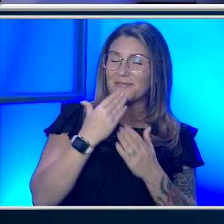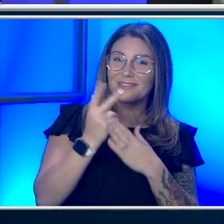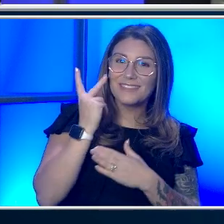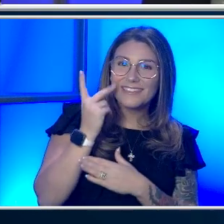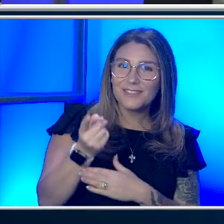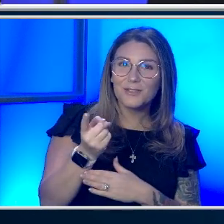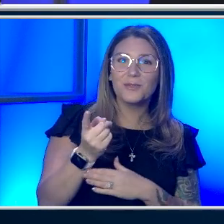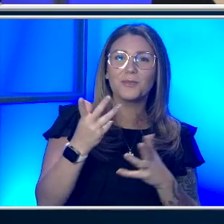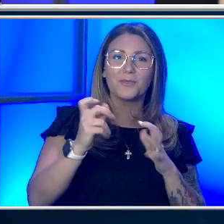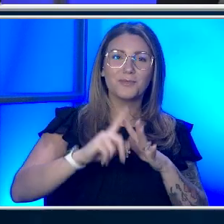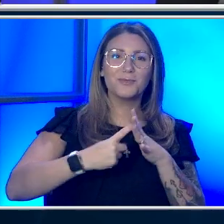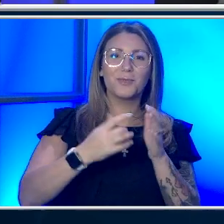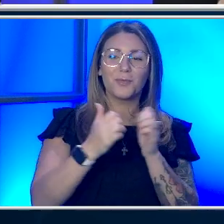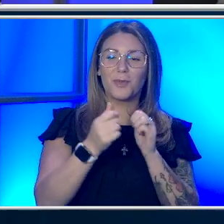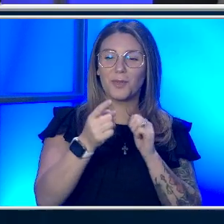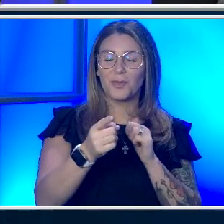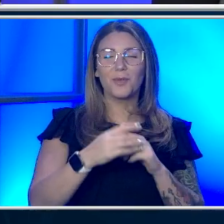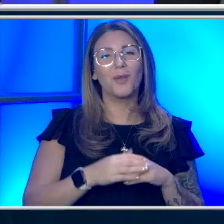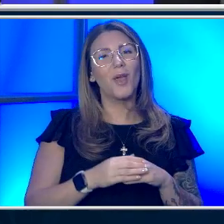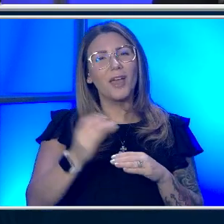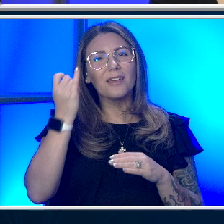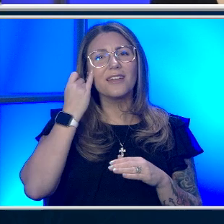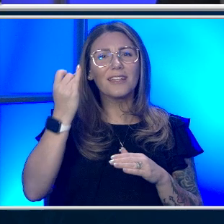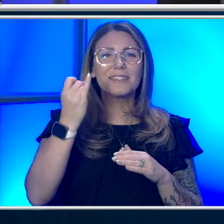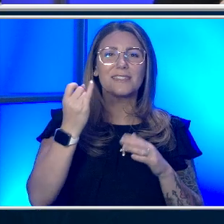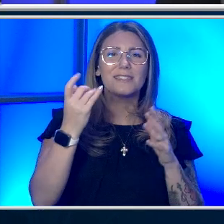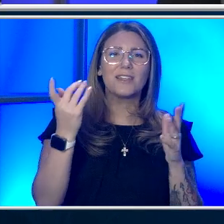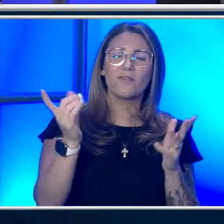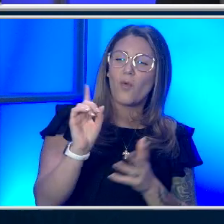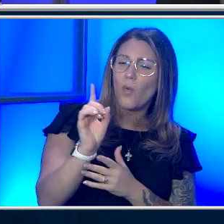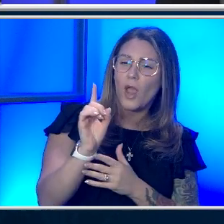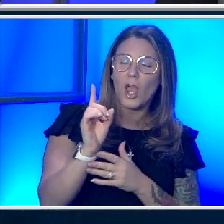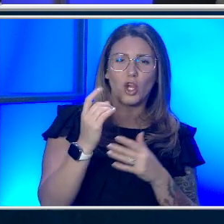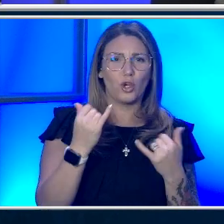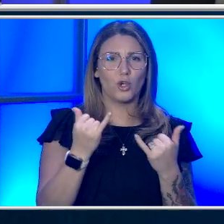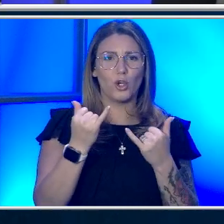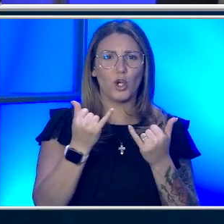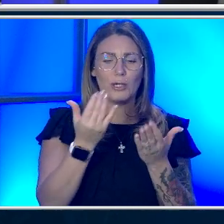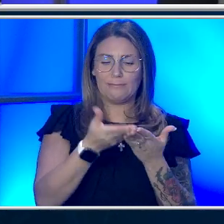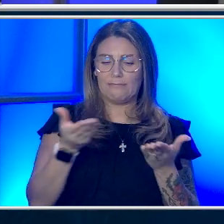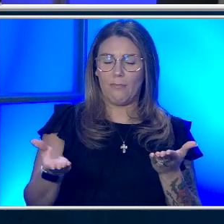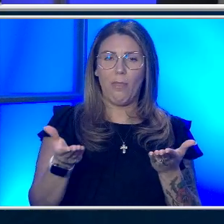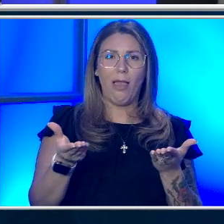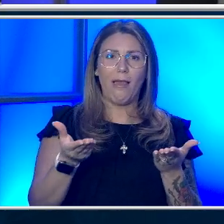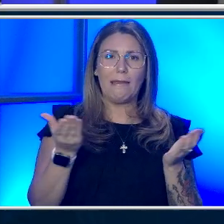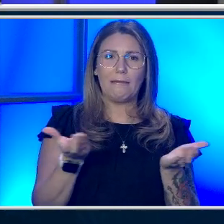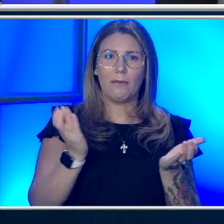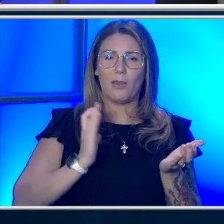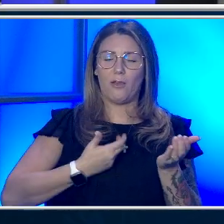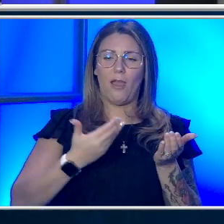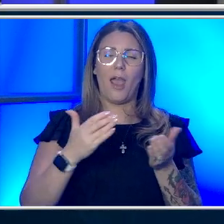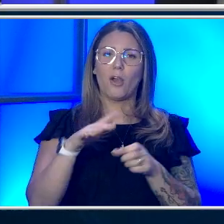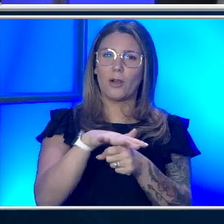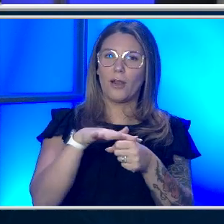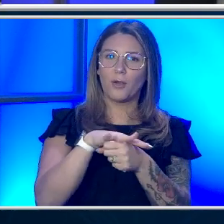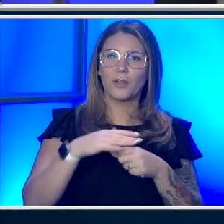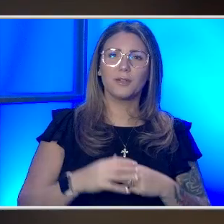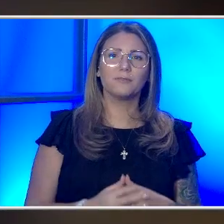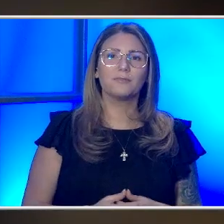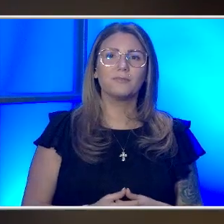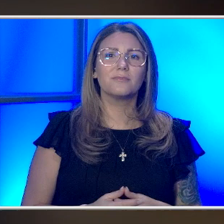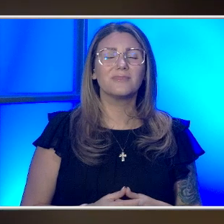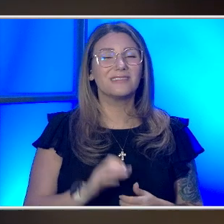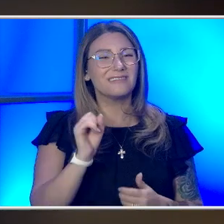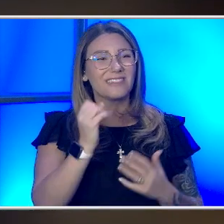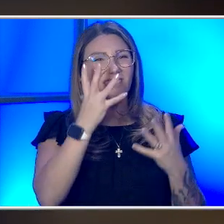you. Give us an idea of where the current supply stands here in our area. Yeah, unfortunately, today